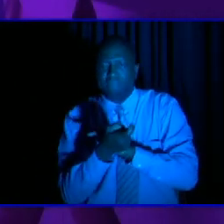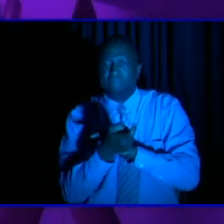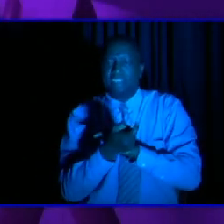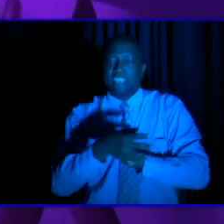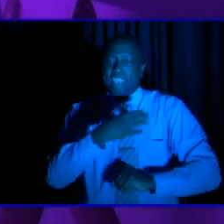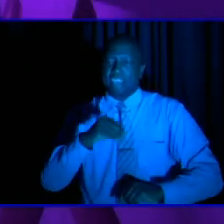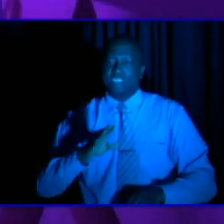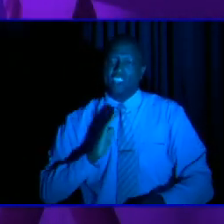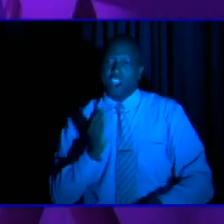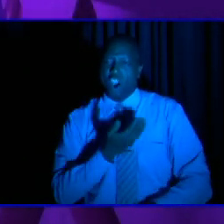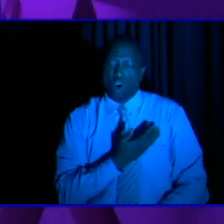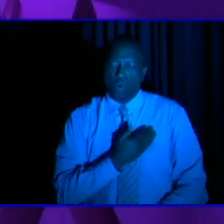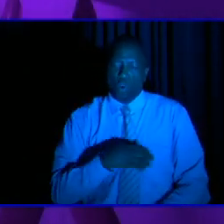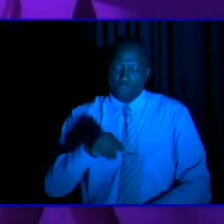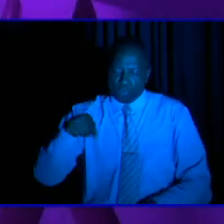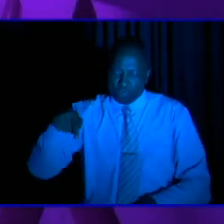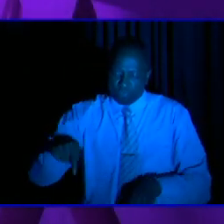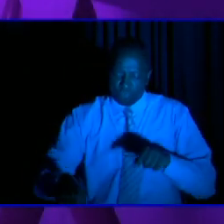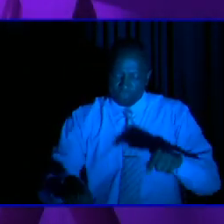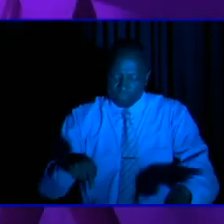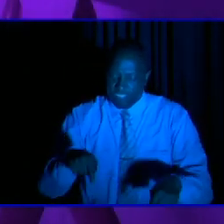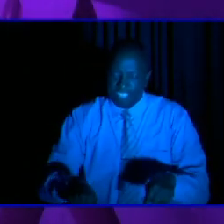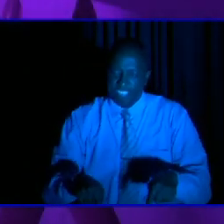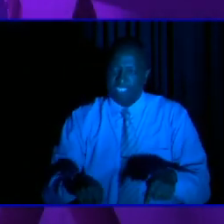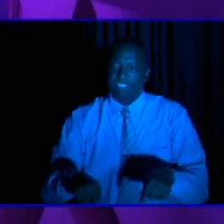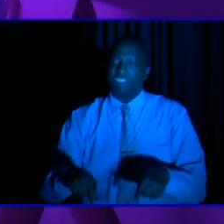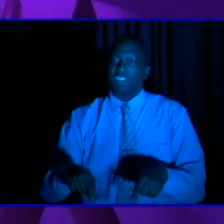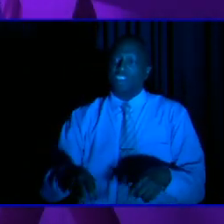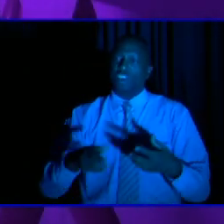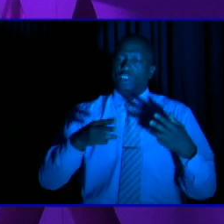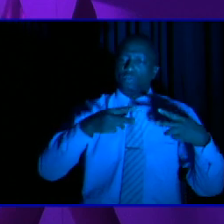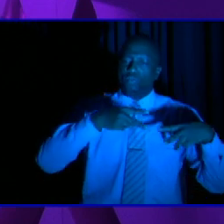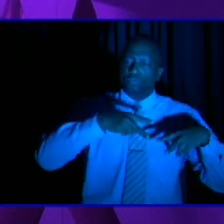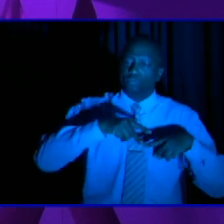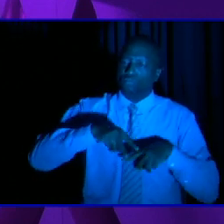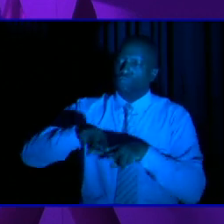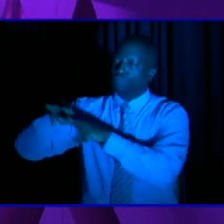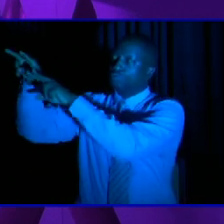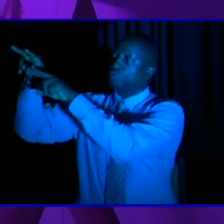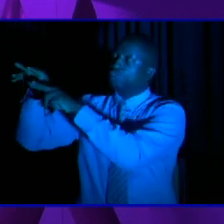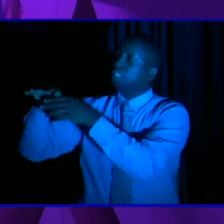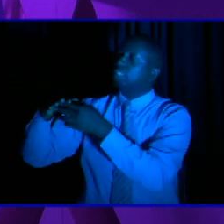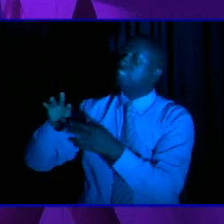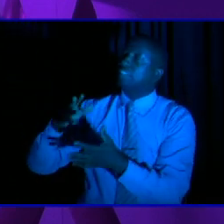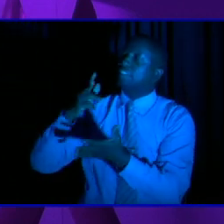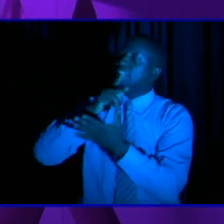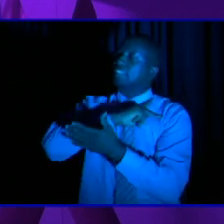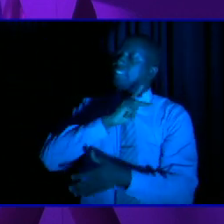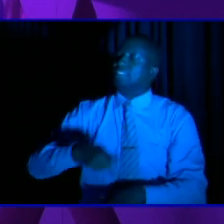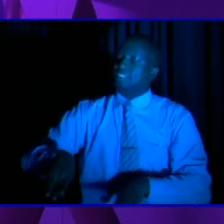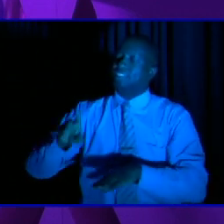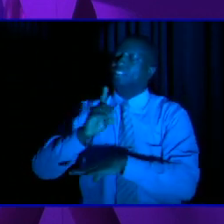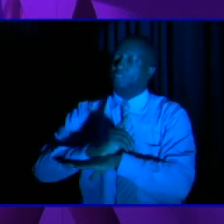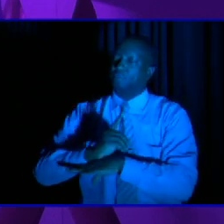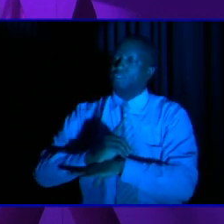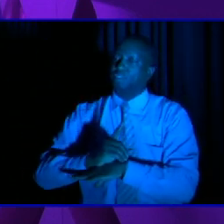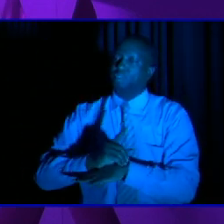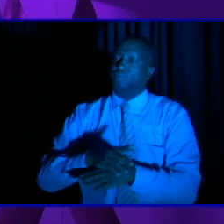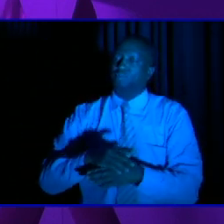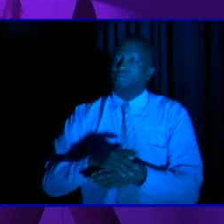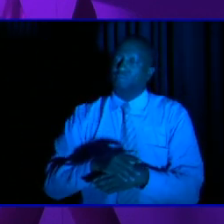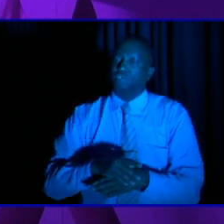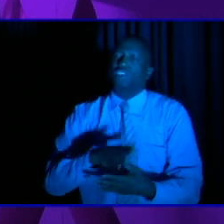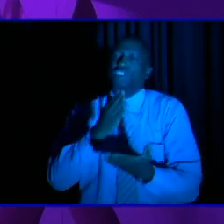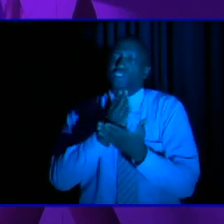the paths of unrighteousness to the paths of the kingdom. Somebody wants to make it into the wedding feast, but they are